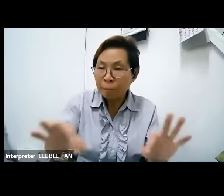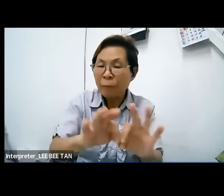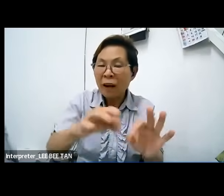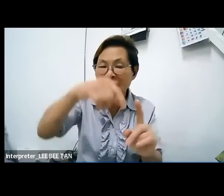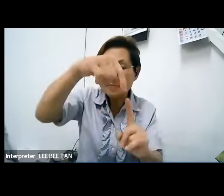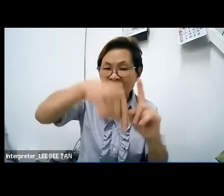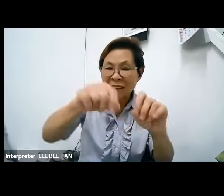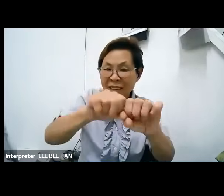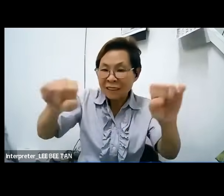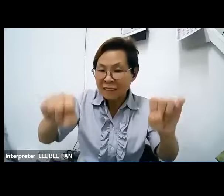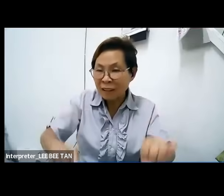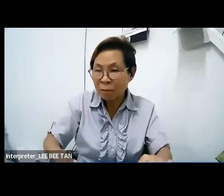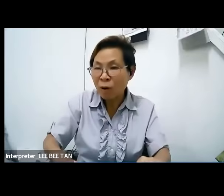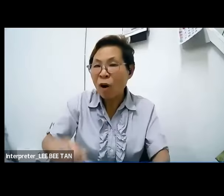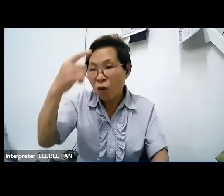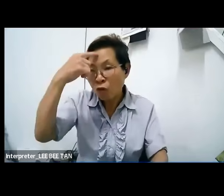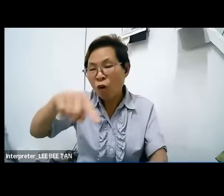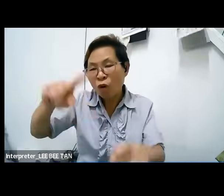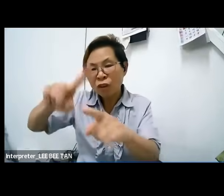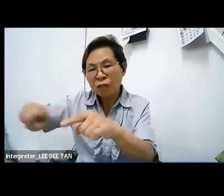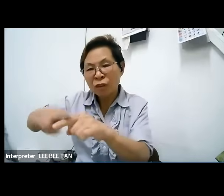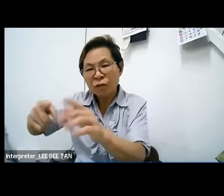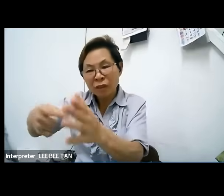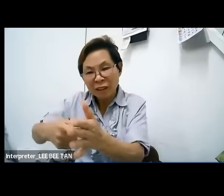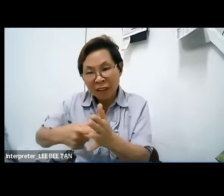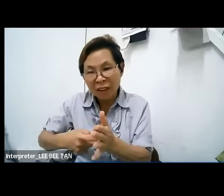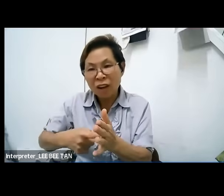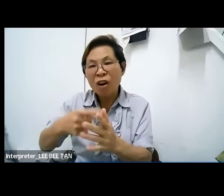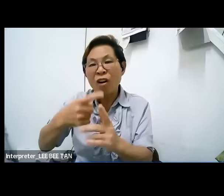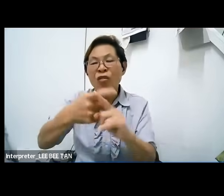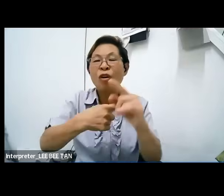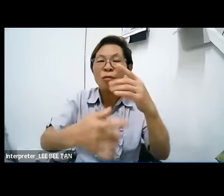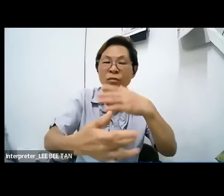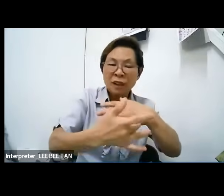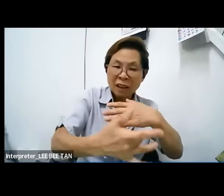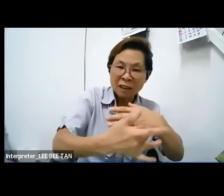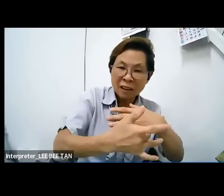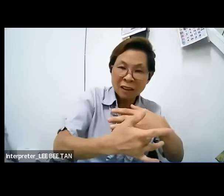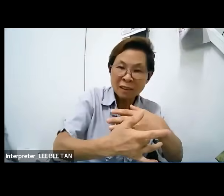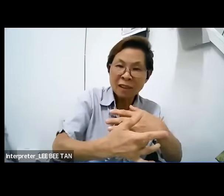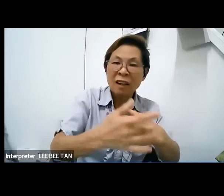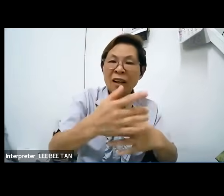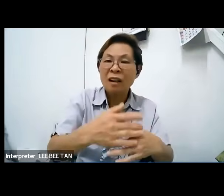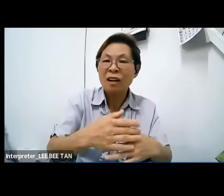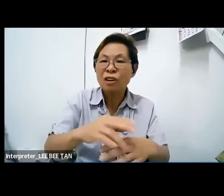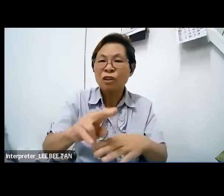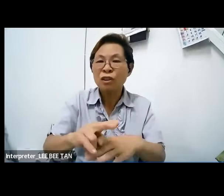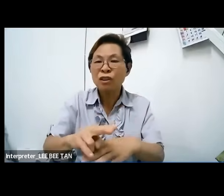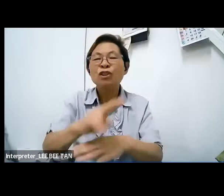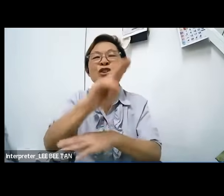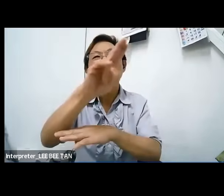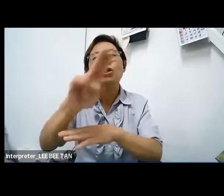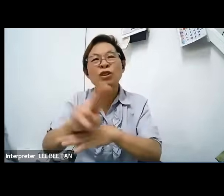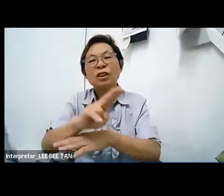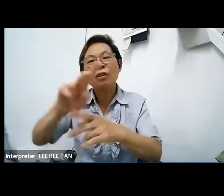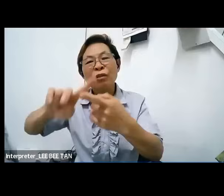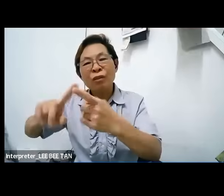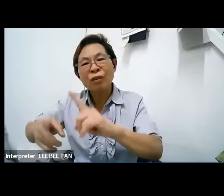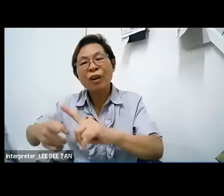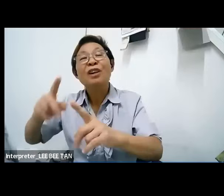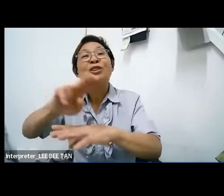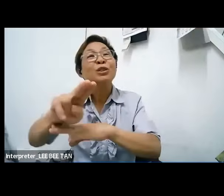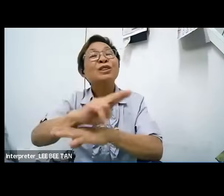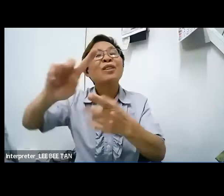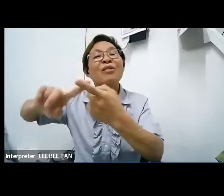system that cater to various needs, from adaptive technologies and user-friendly interfaces. So thank you once